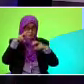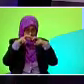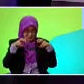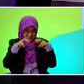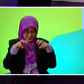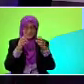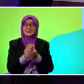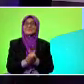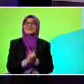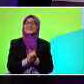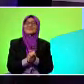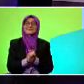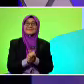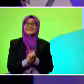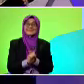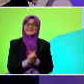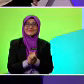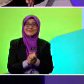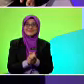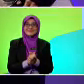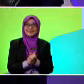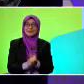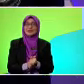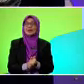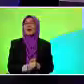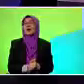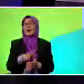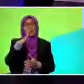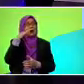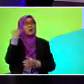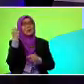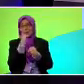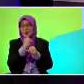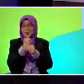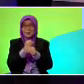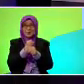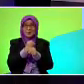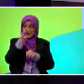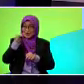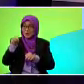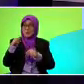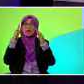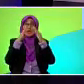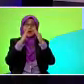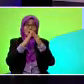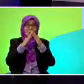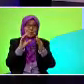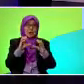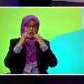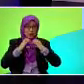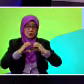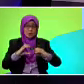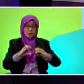okay. Let's make this a homework for you at home. Okay. I asked the question, you have to do the Yes, homework.